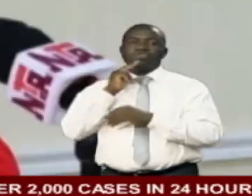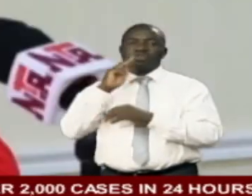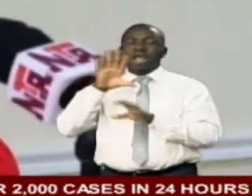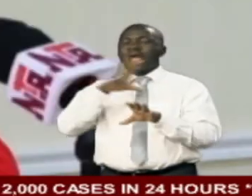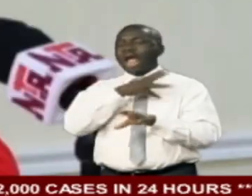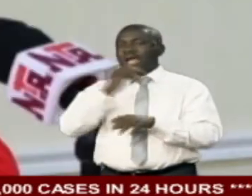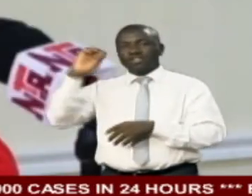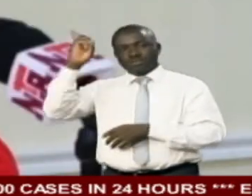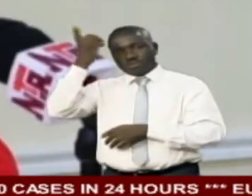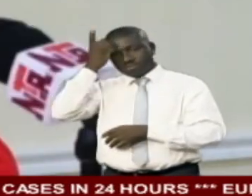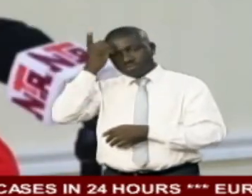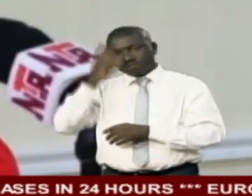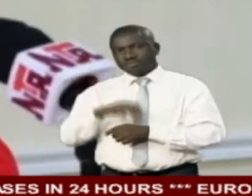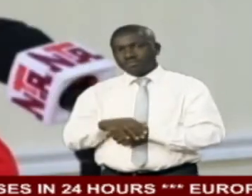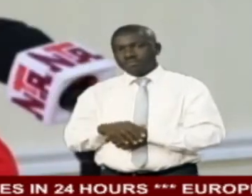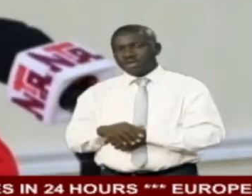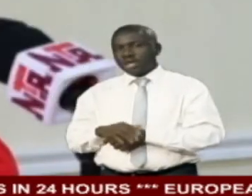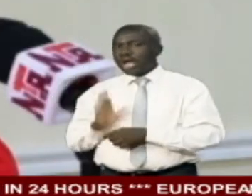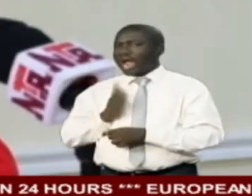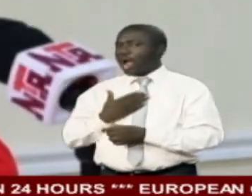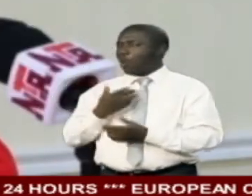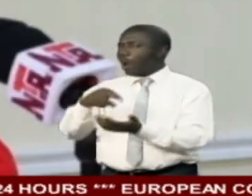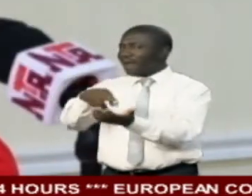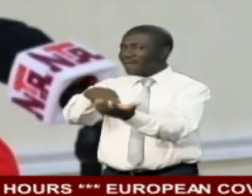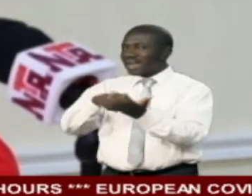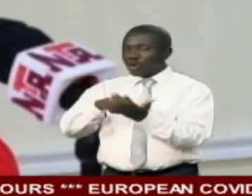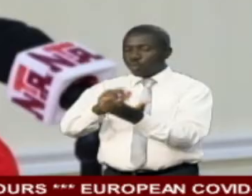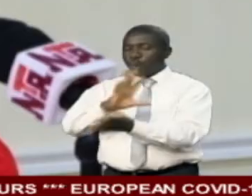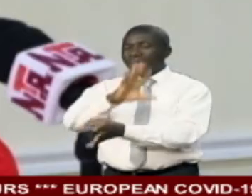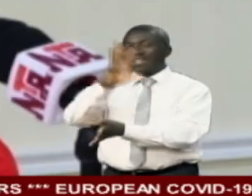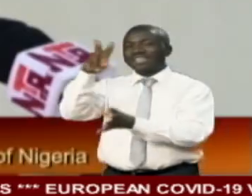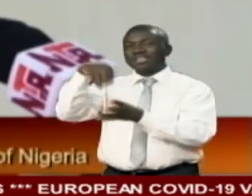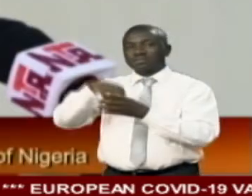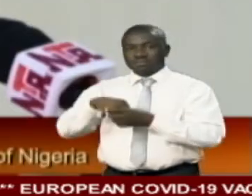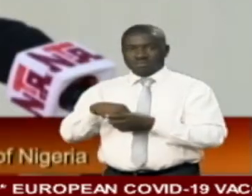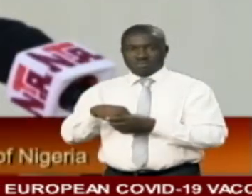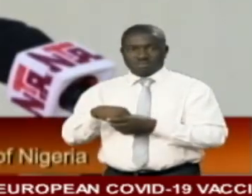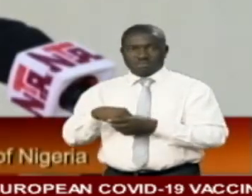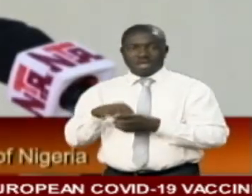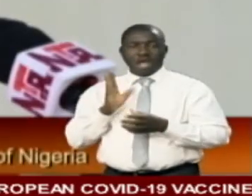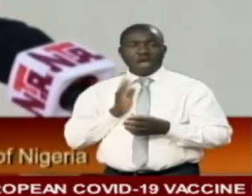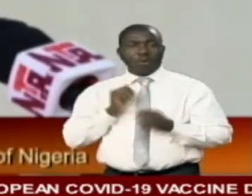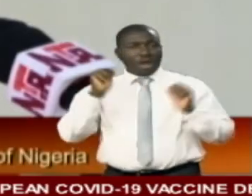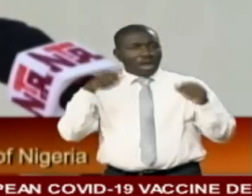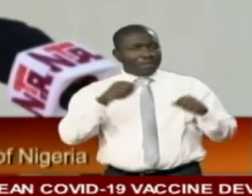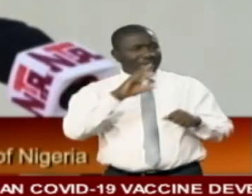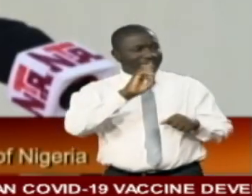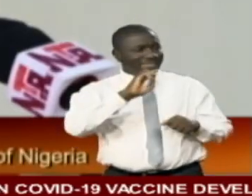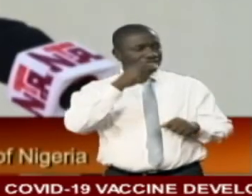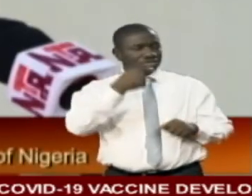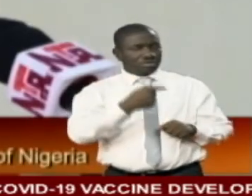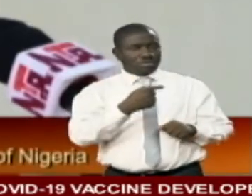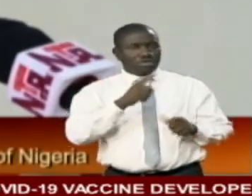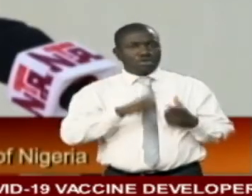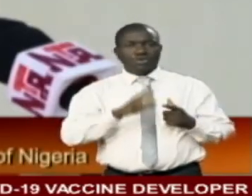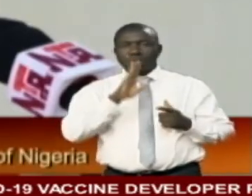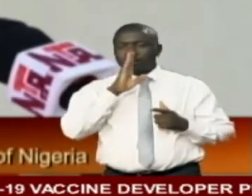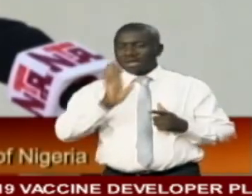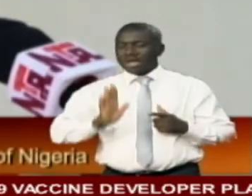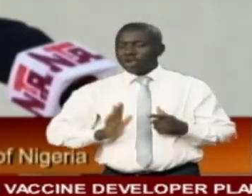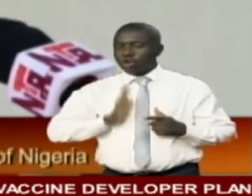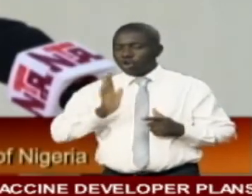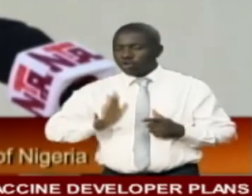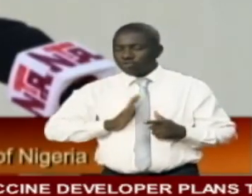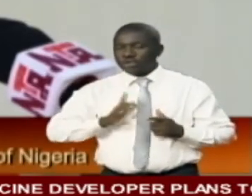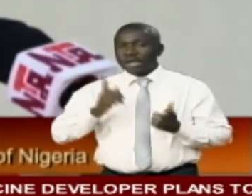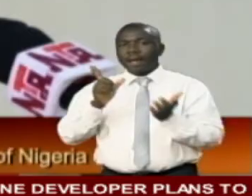democracy. Our request includes our able DG to be an official media partner